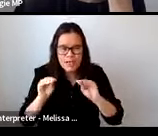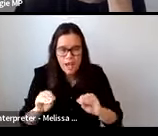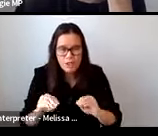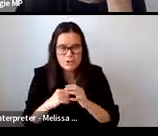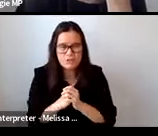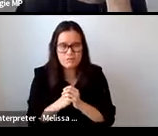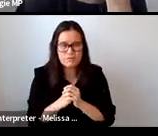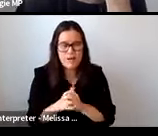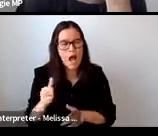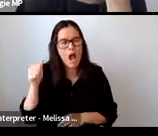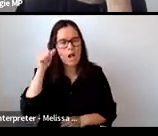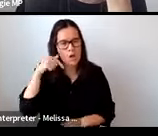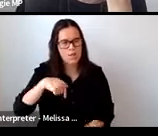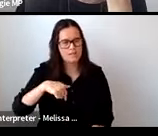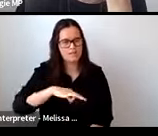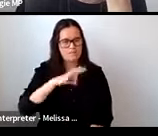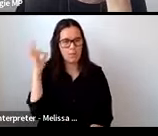the